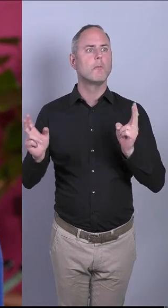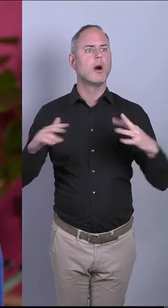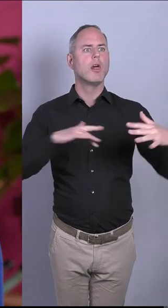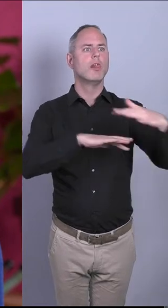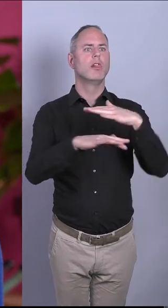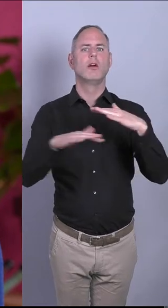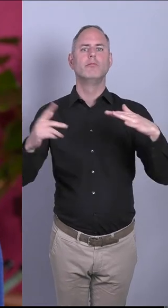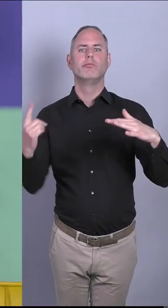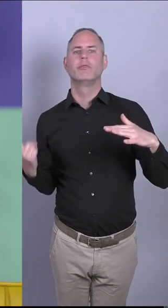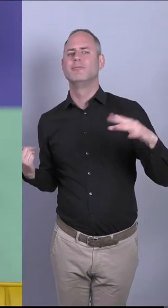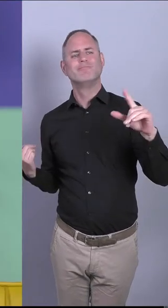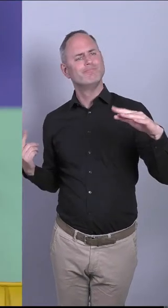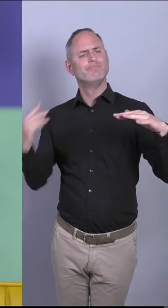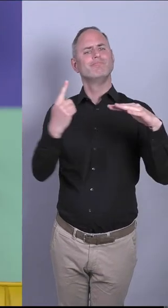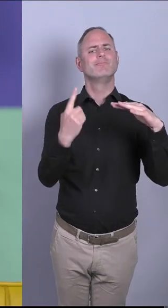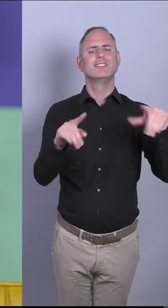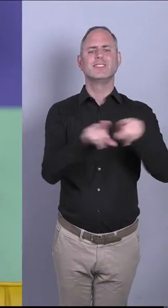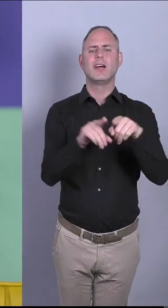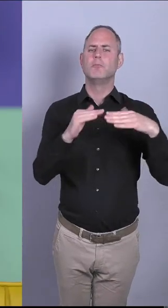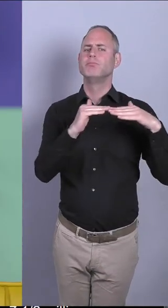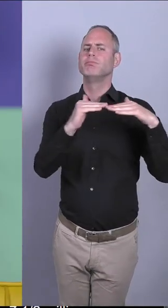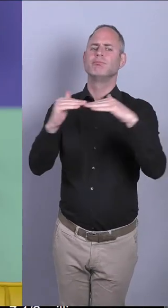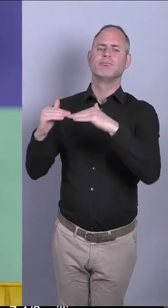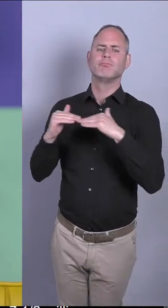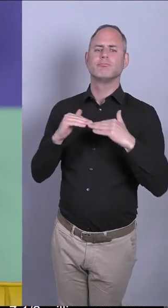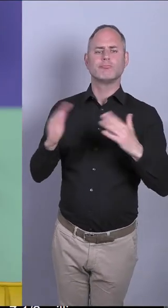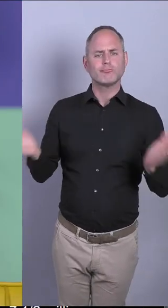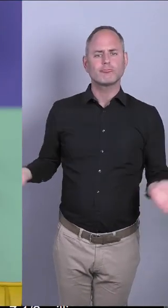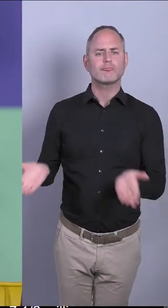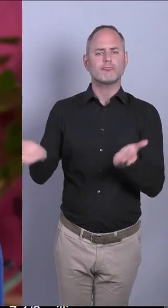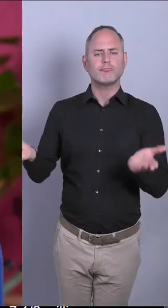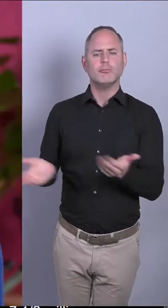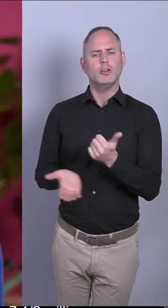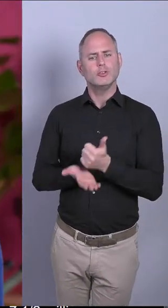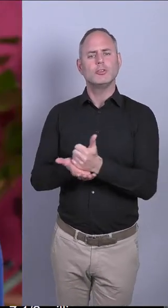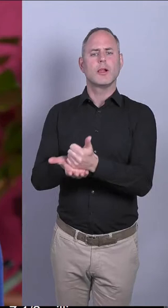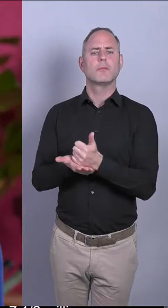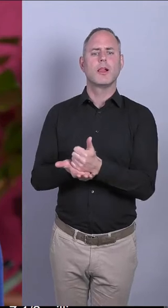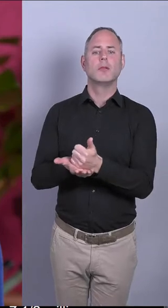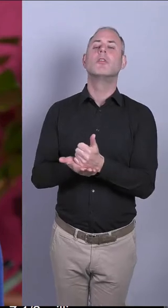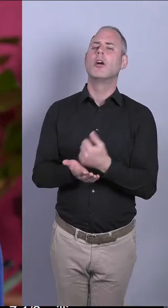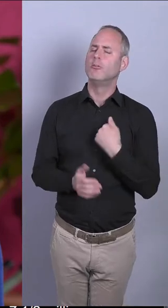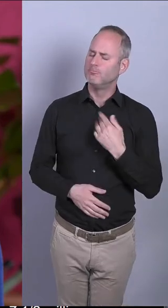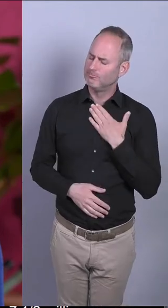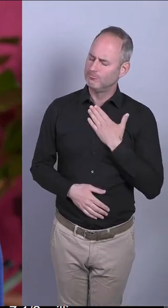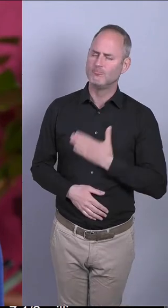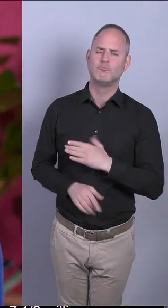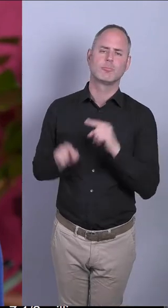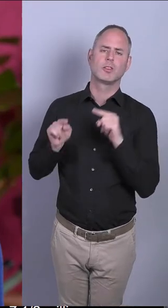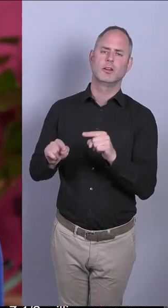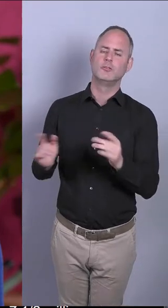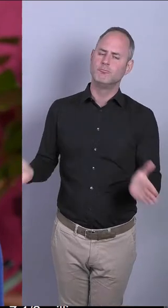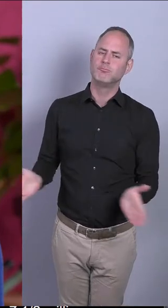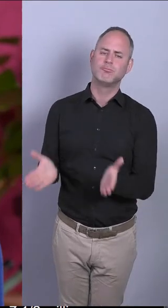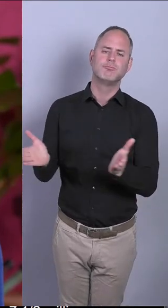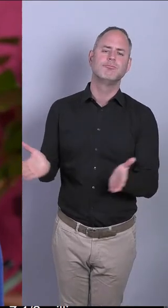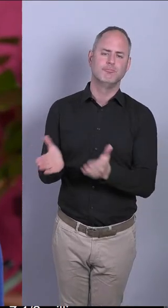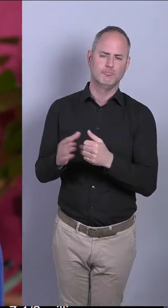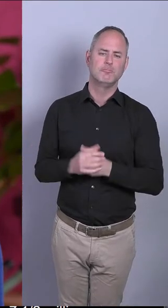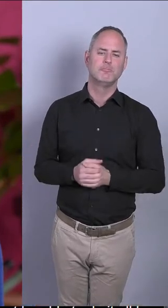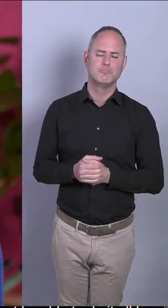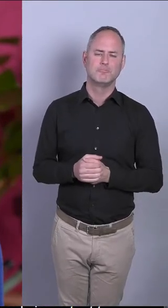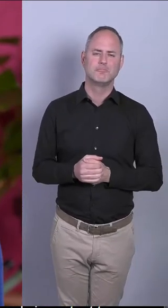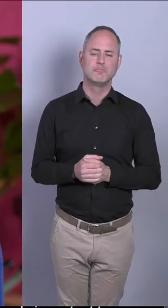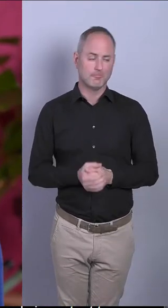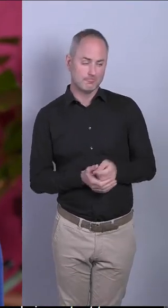we don't have enough of them. And I would be pleased if the Special Olympics were champions of this cause.